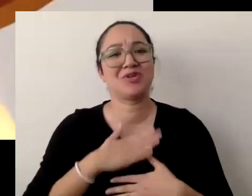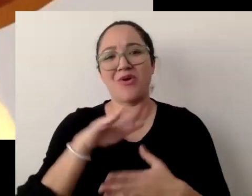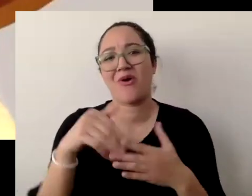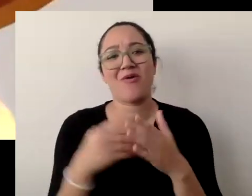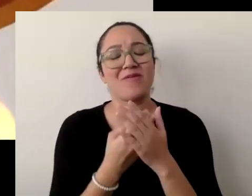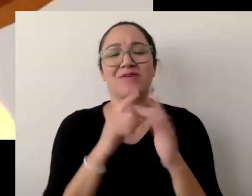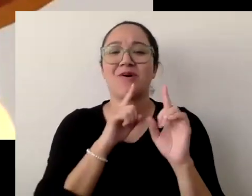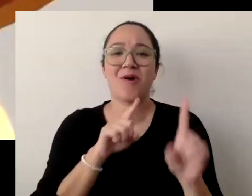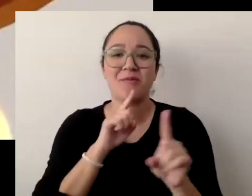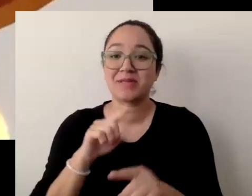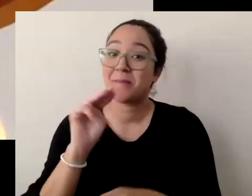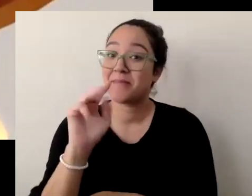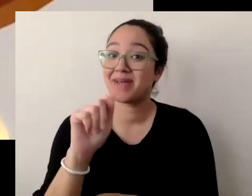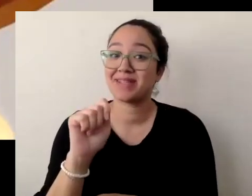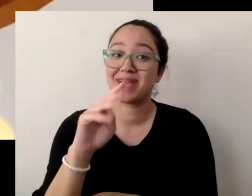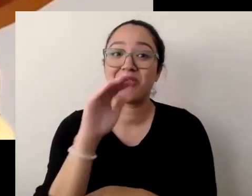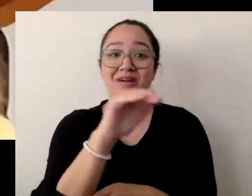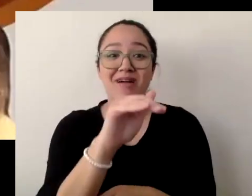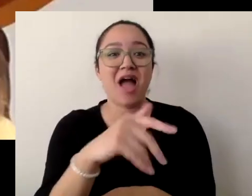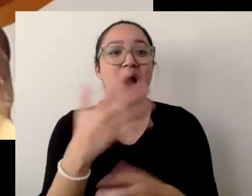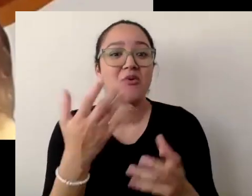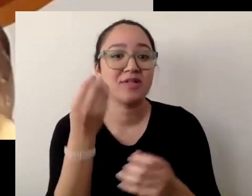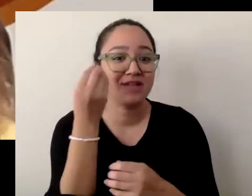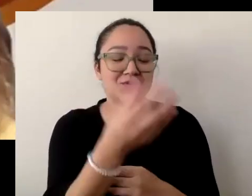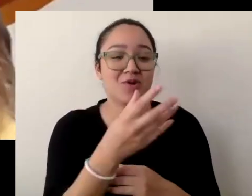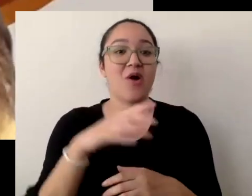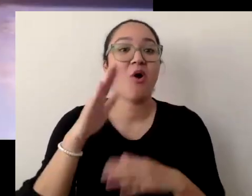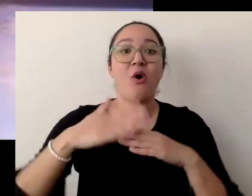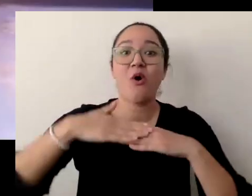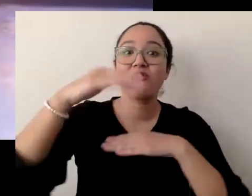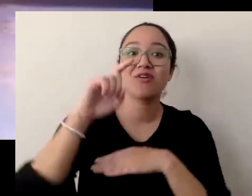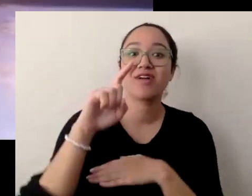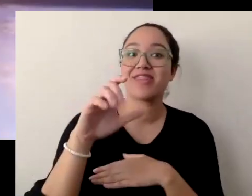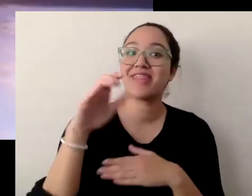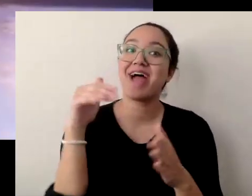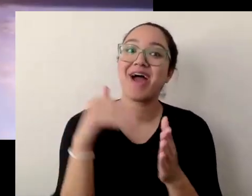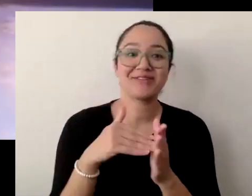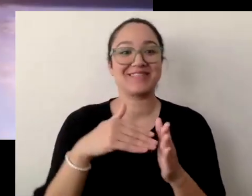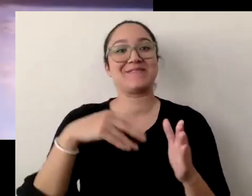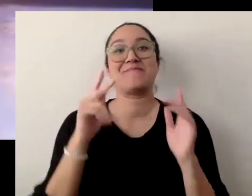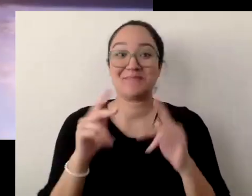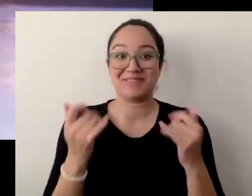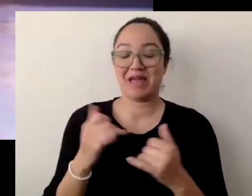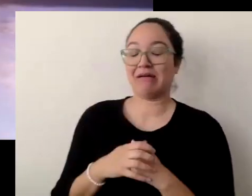Mateo, I just want you to know we had over 1,000 people today. Oh,